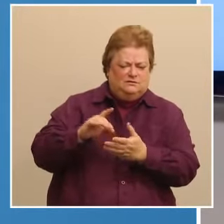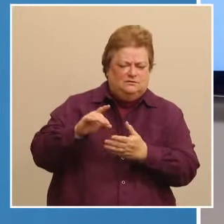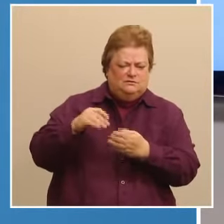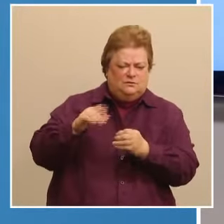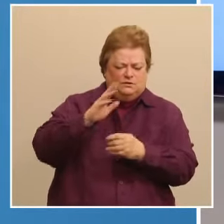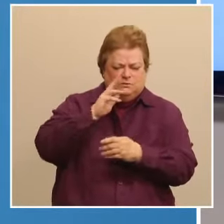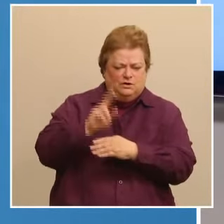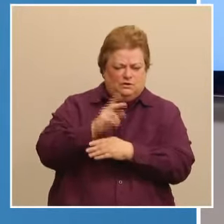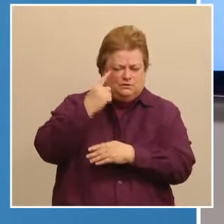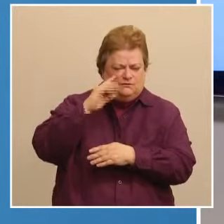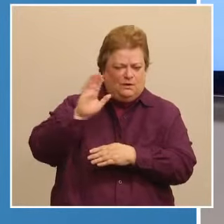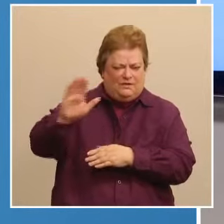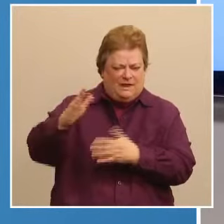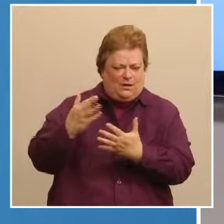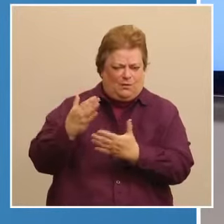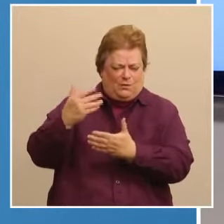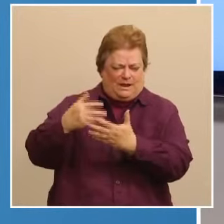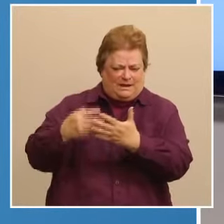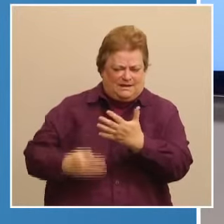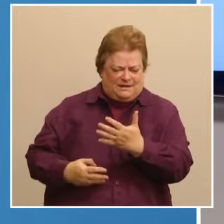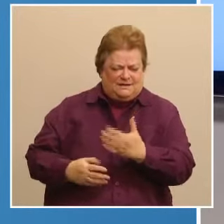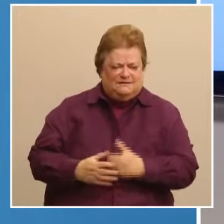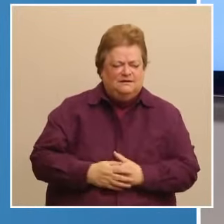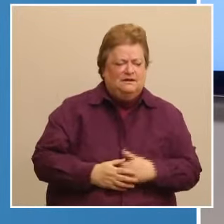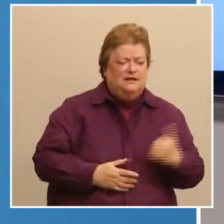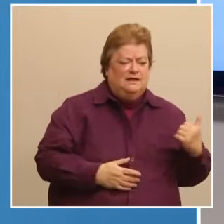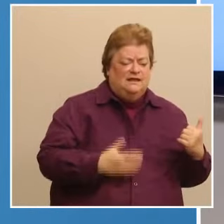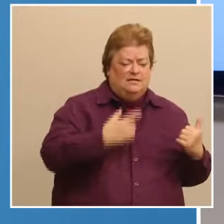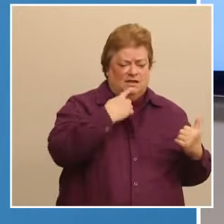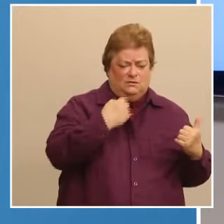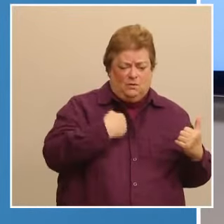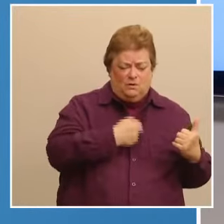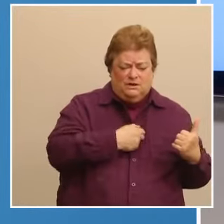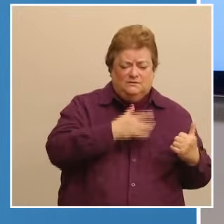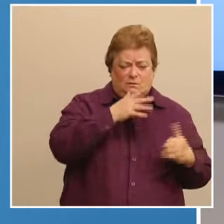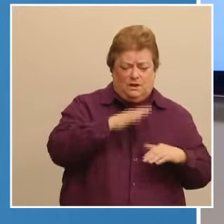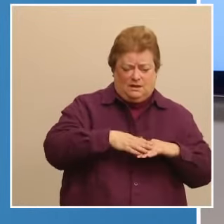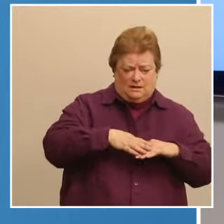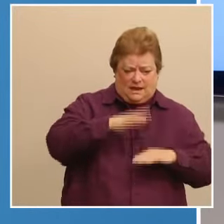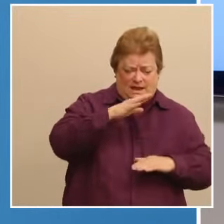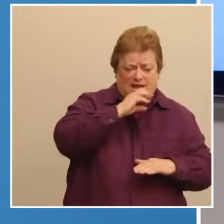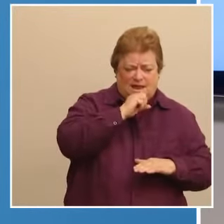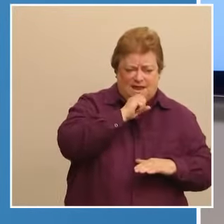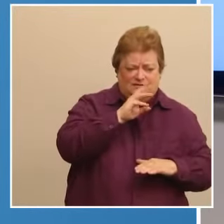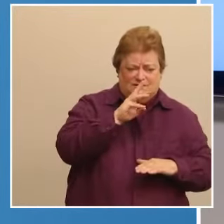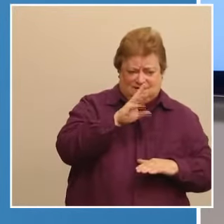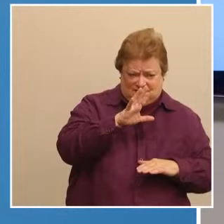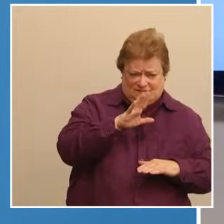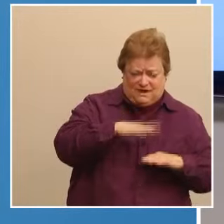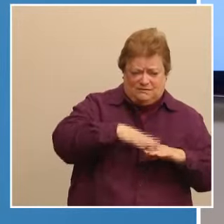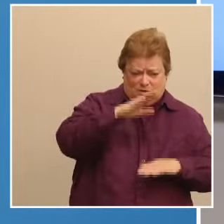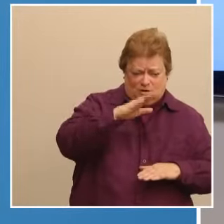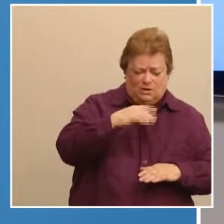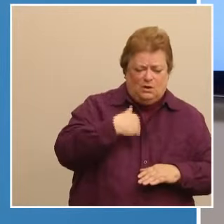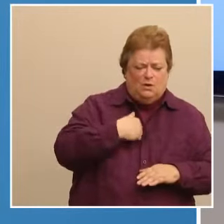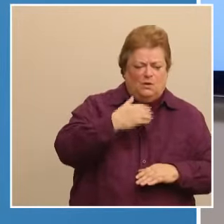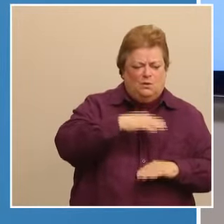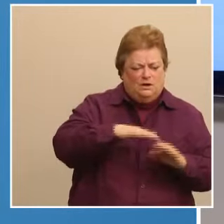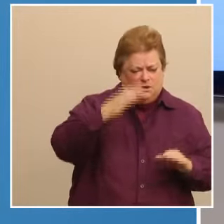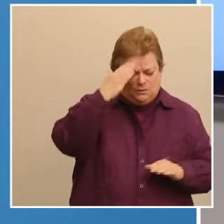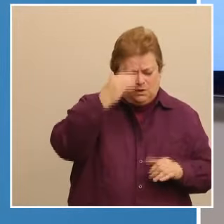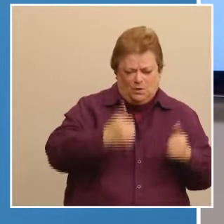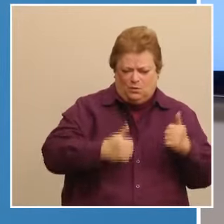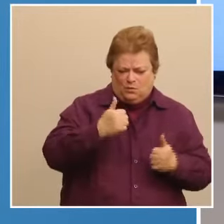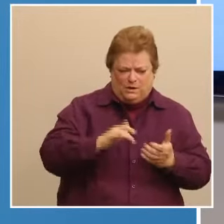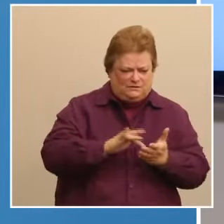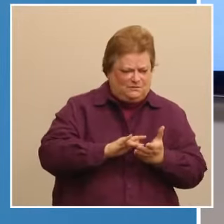list? What we've been told, Andrew, is that it'll be 65 and older. We don't know what doses.